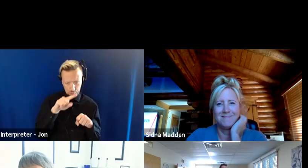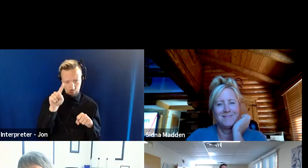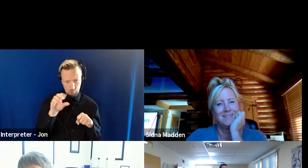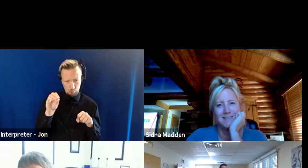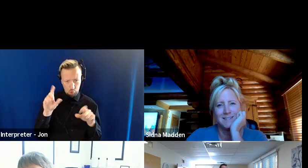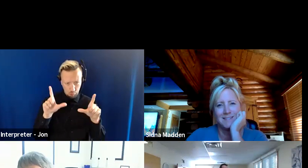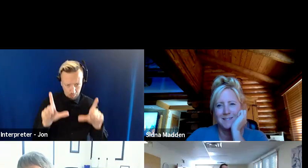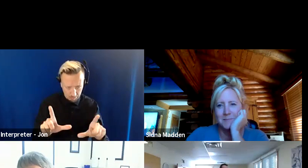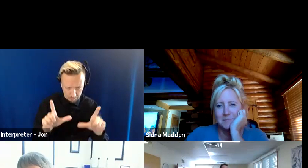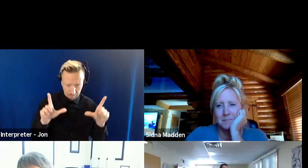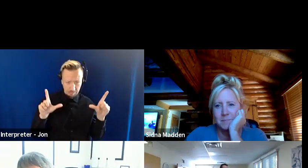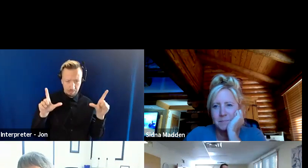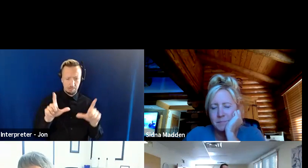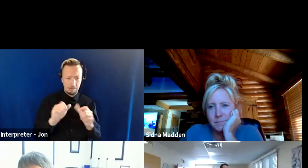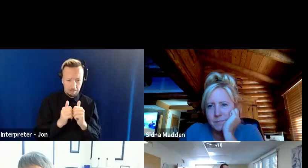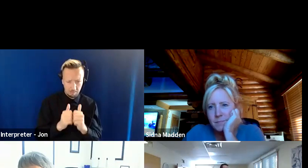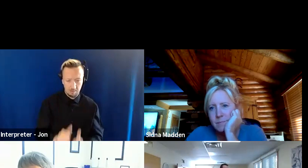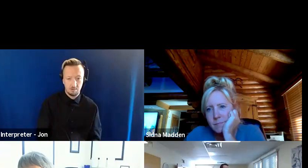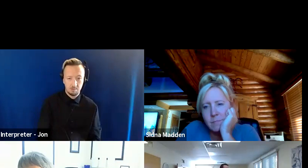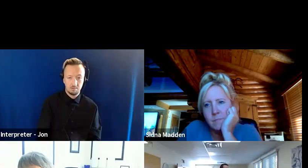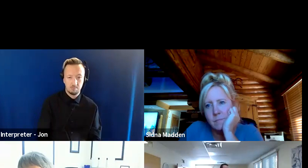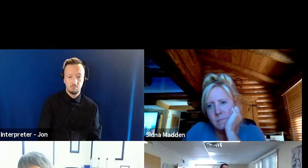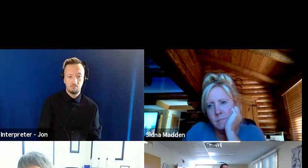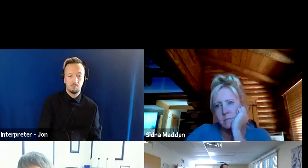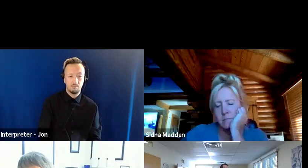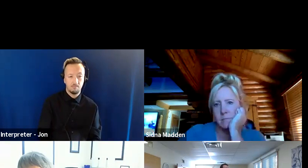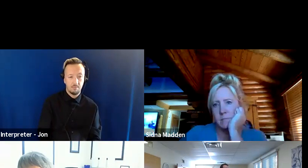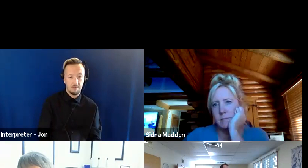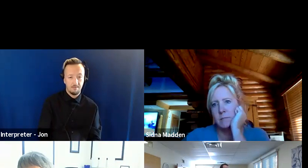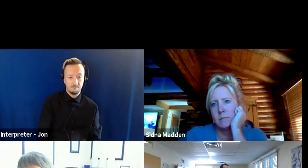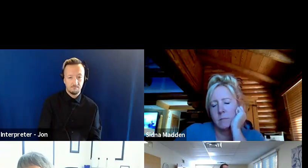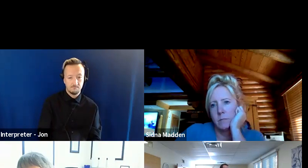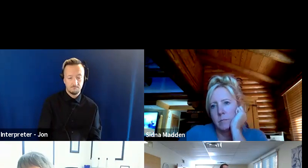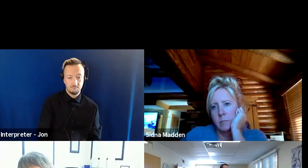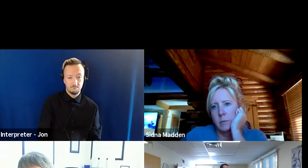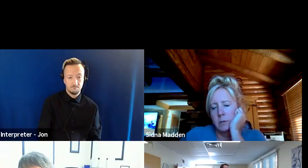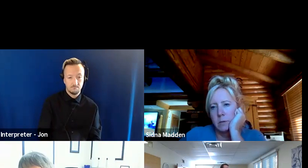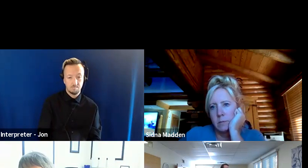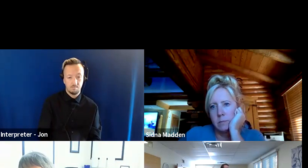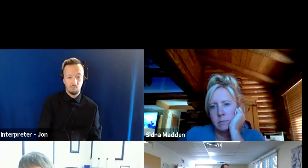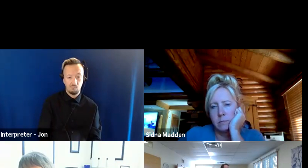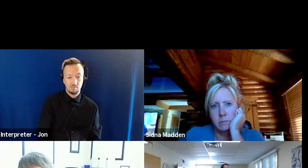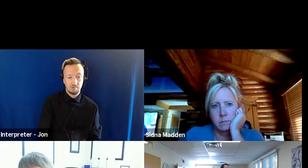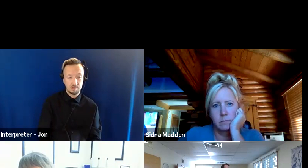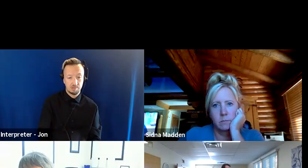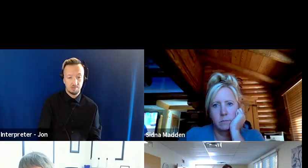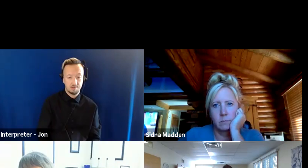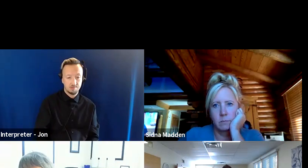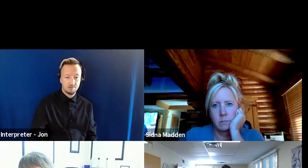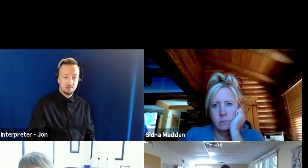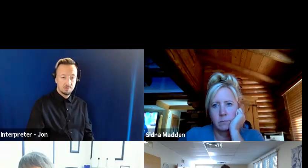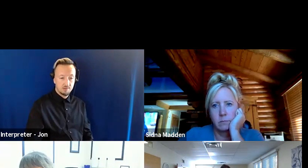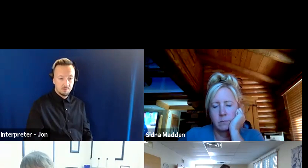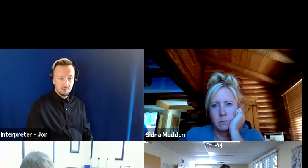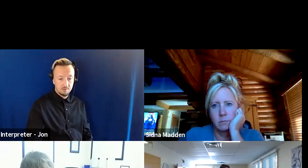Good. And we're gonna have to pan. So to speak. All those settings are, There's a captioner. tables so- are in the wrong place, and we're gonna be winging